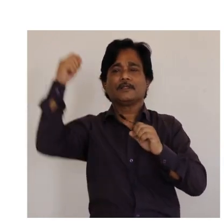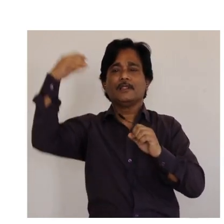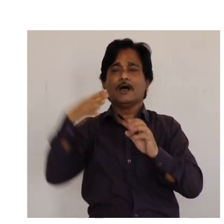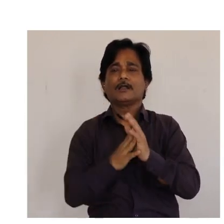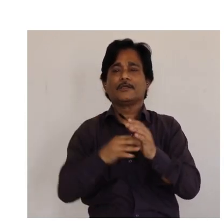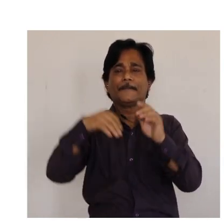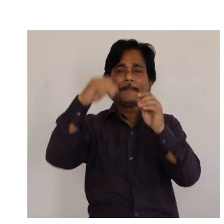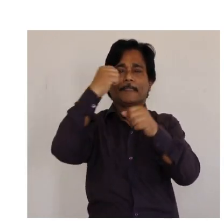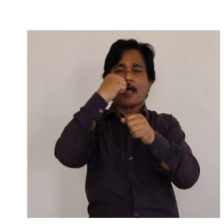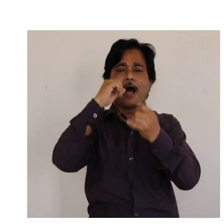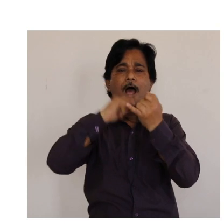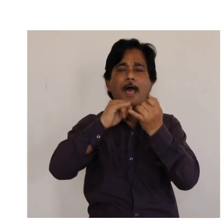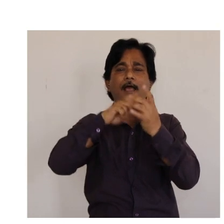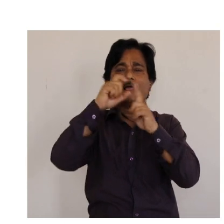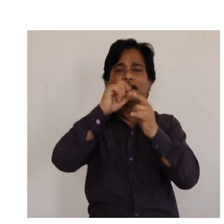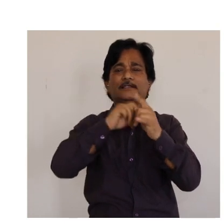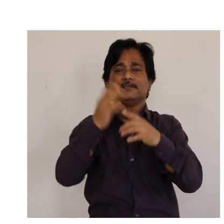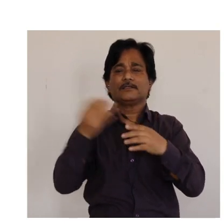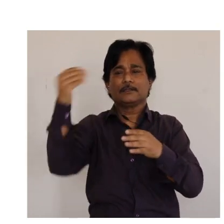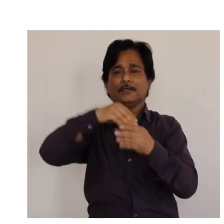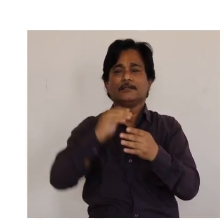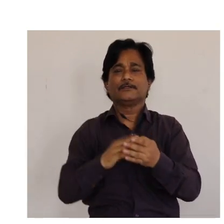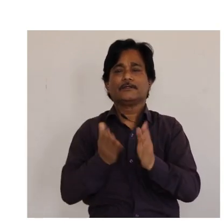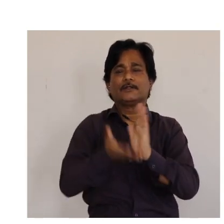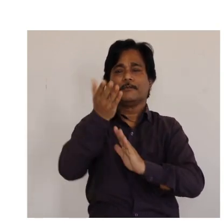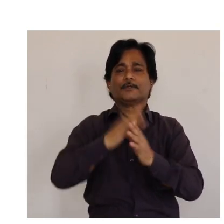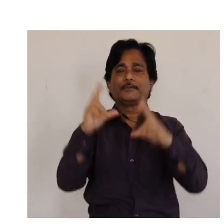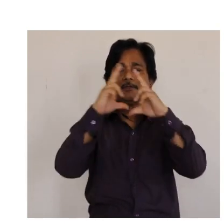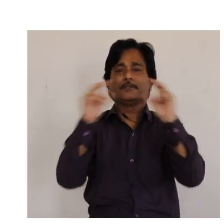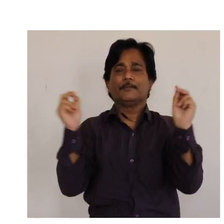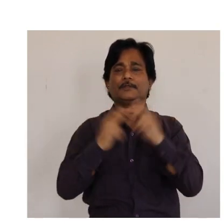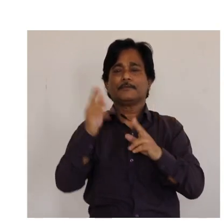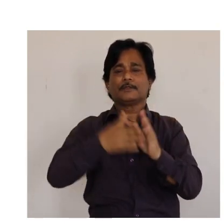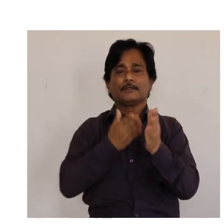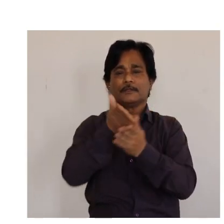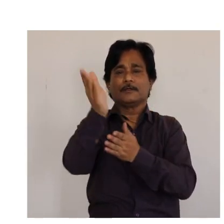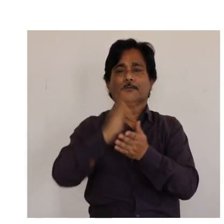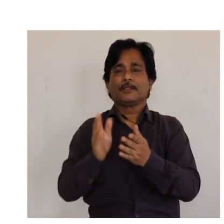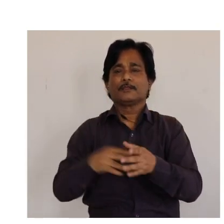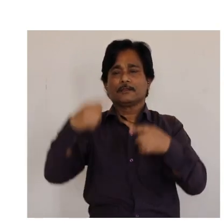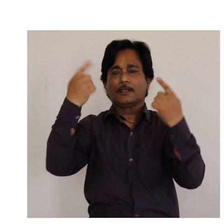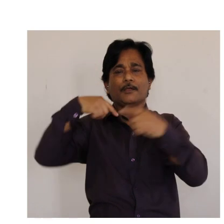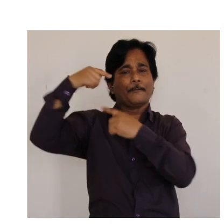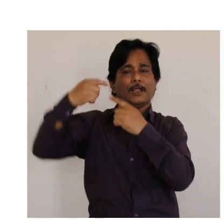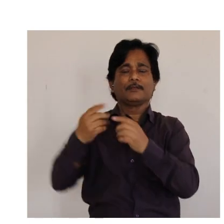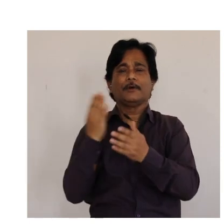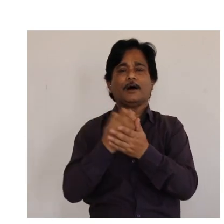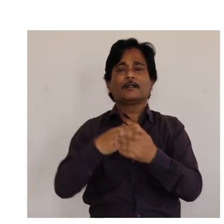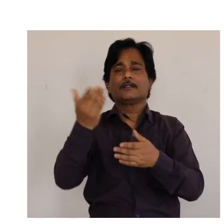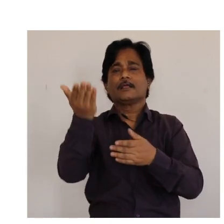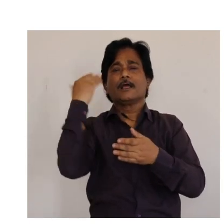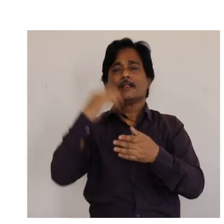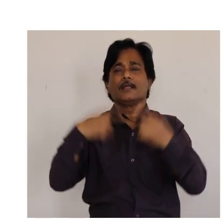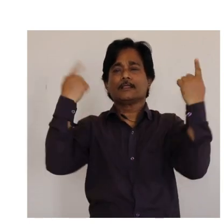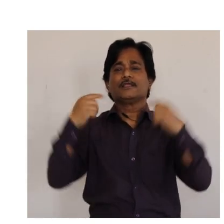of SDGs, to learn about the inclusive development experience of Japan, to review progress of the plan of action that was developed during the